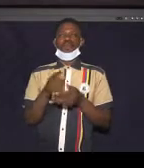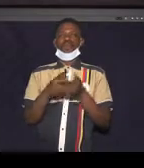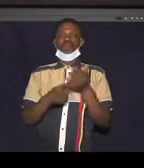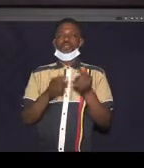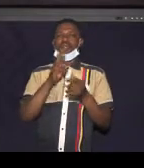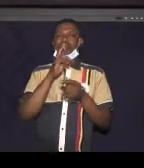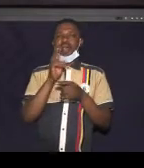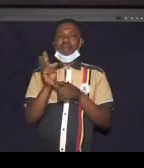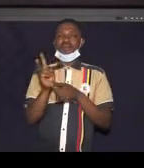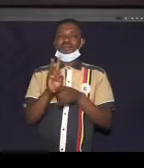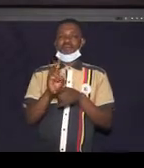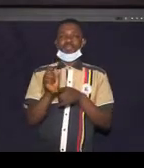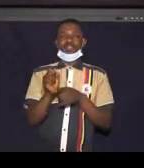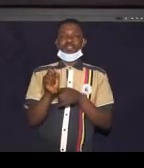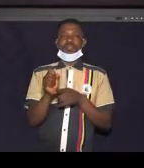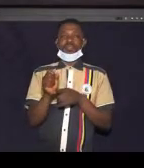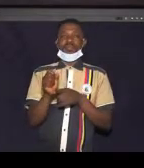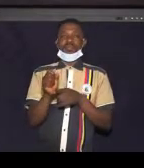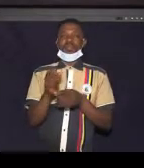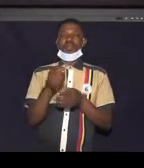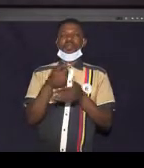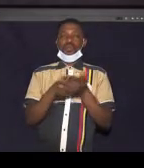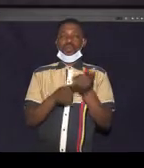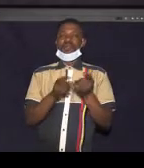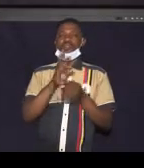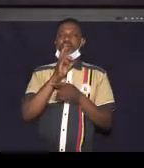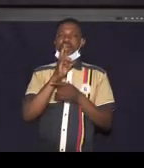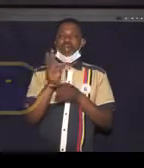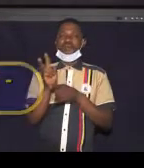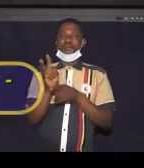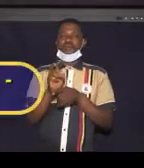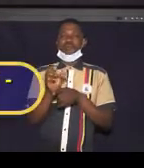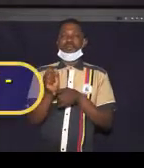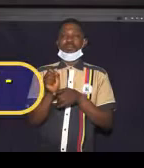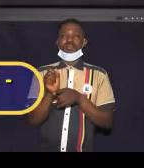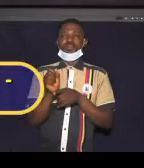What are verbs? What are verbs?